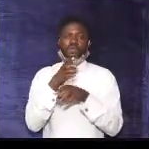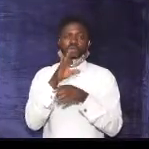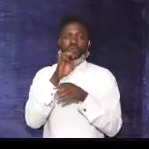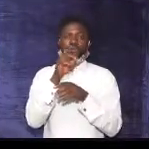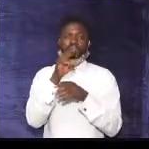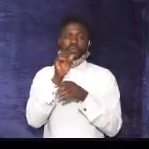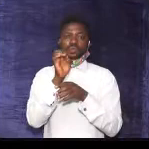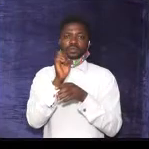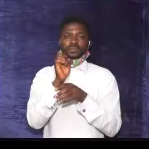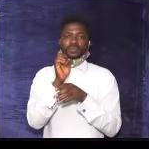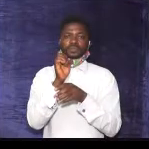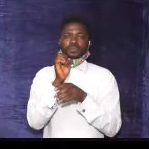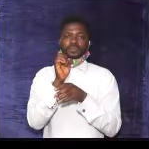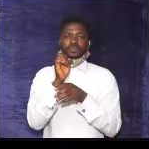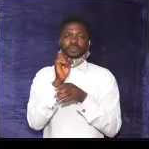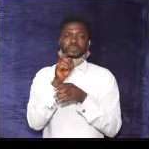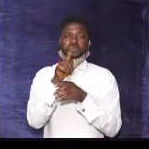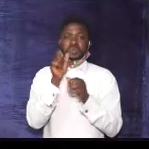cause.